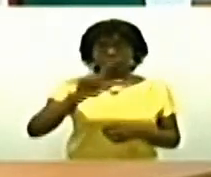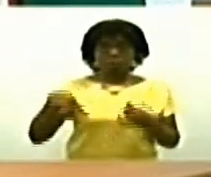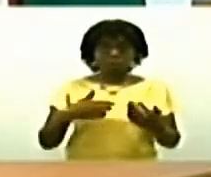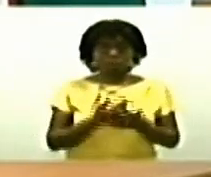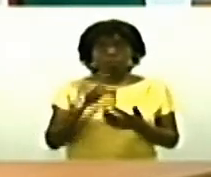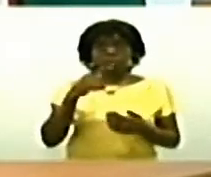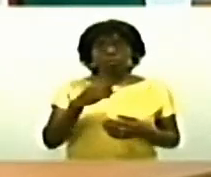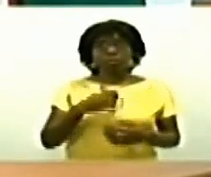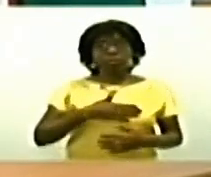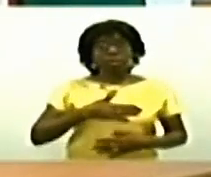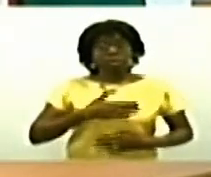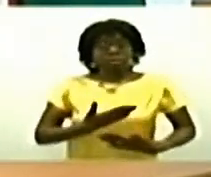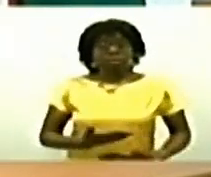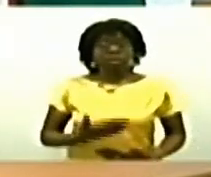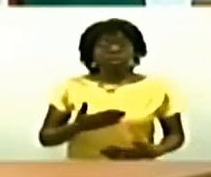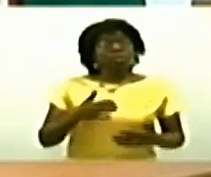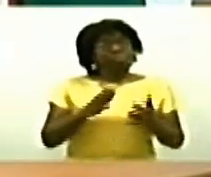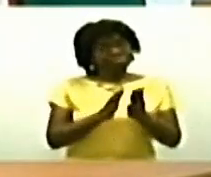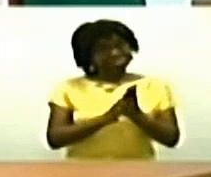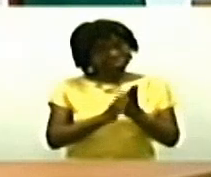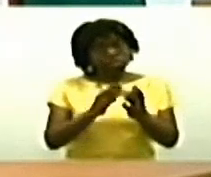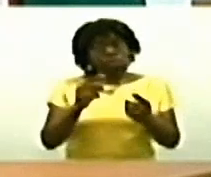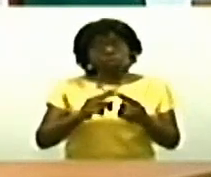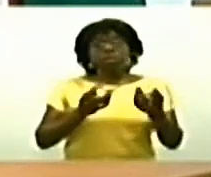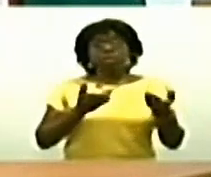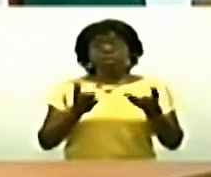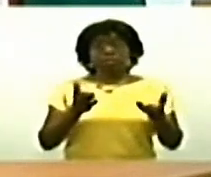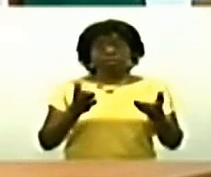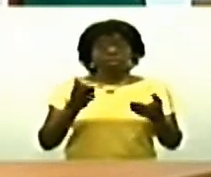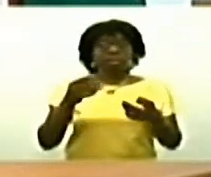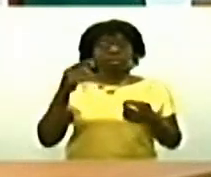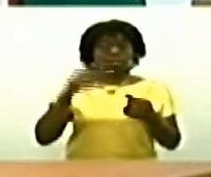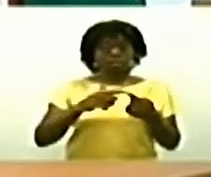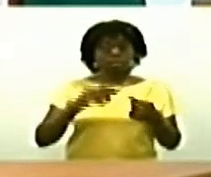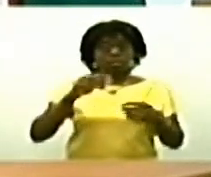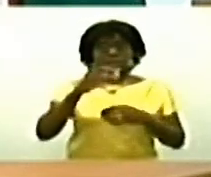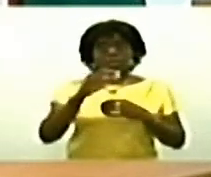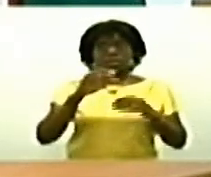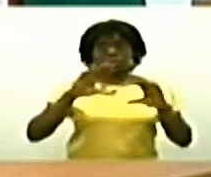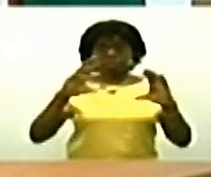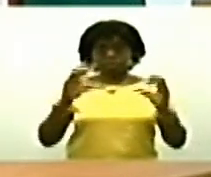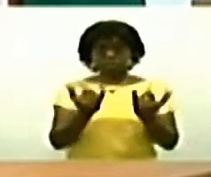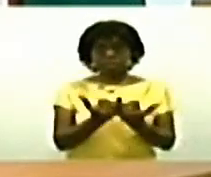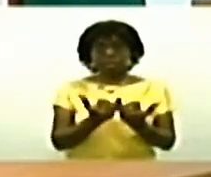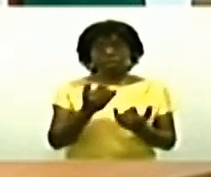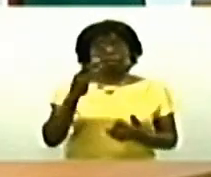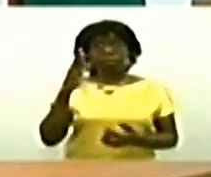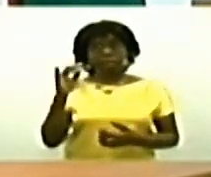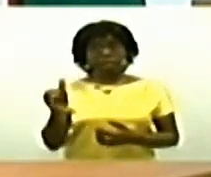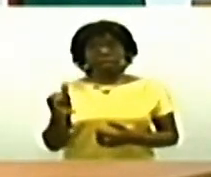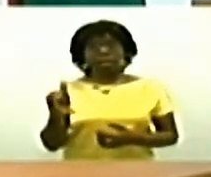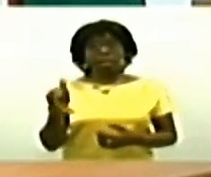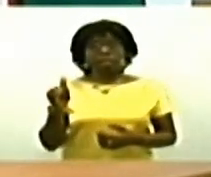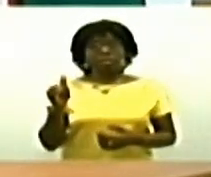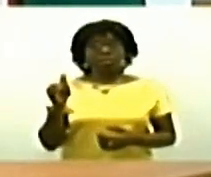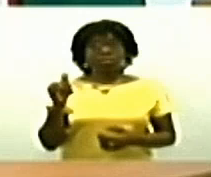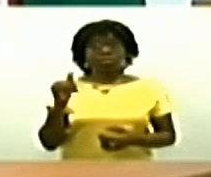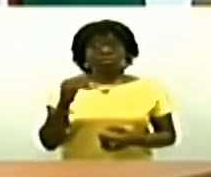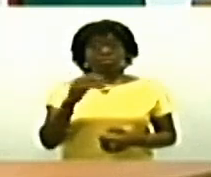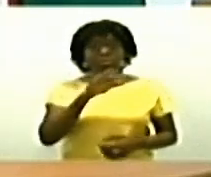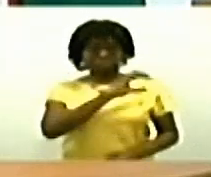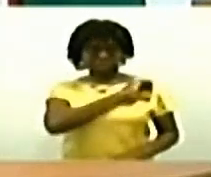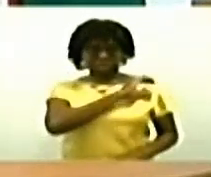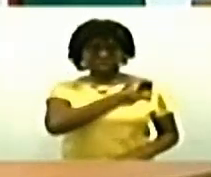gratitude to the service being rendered to our community by members of the Royal